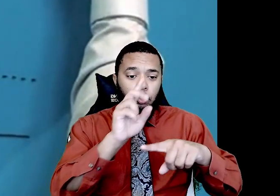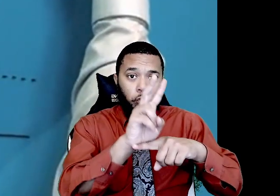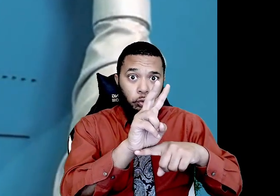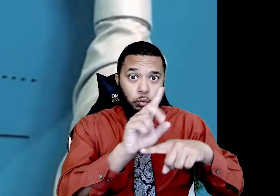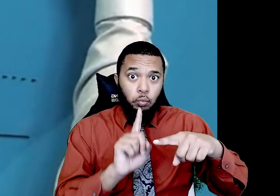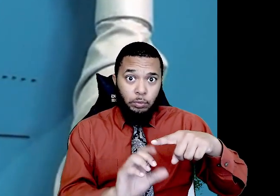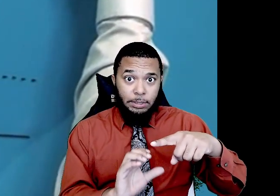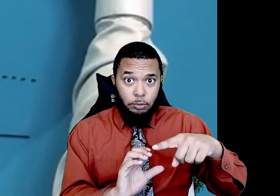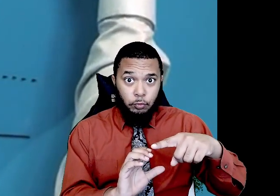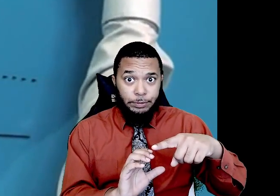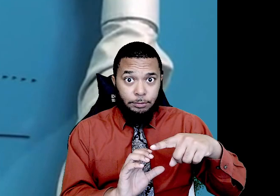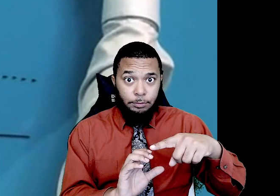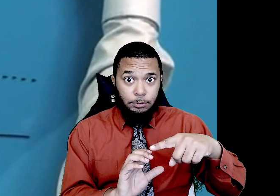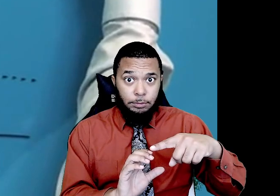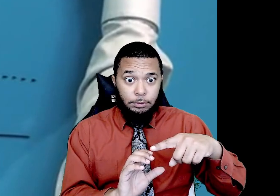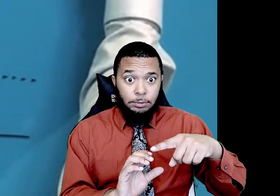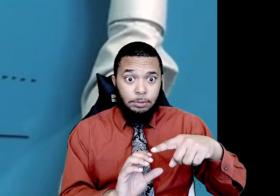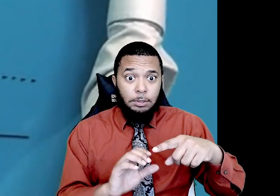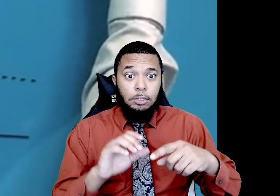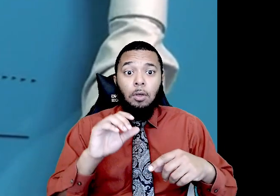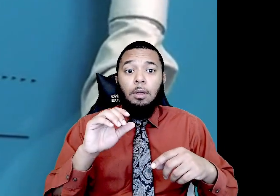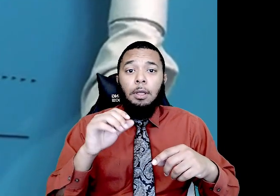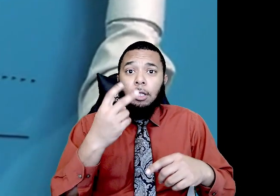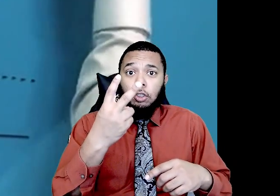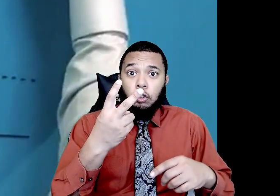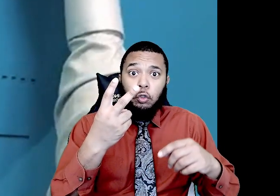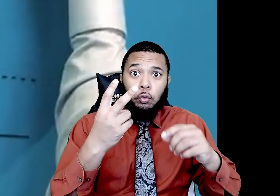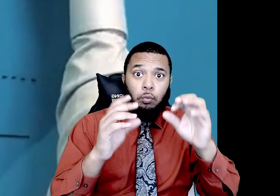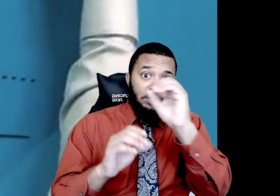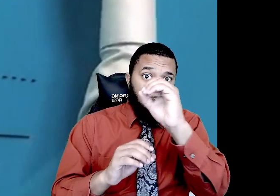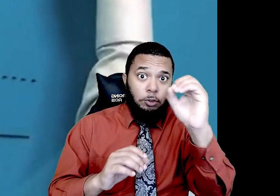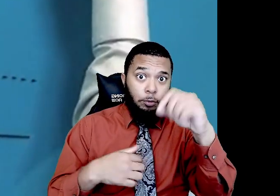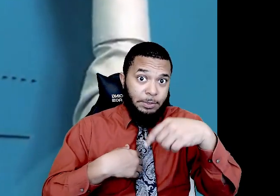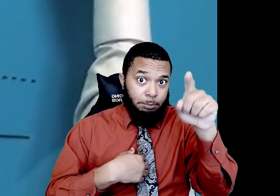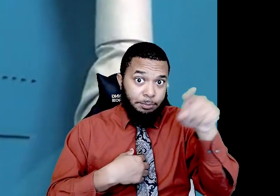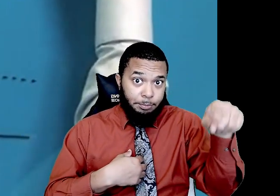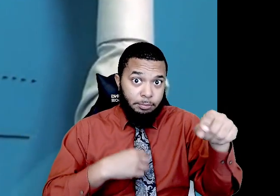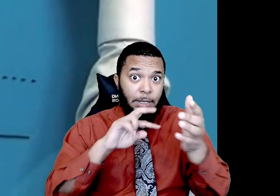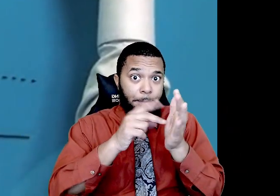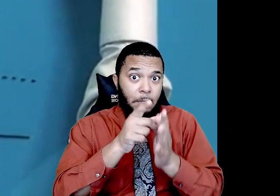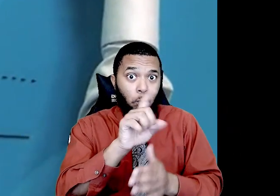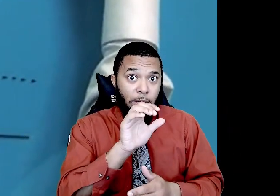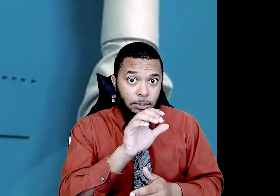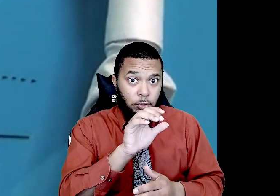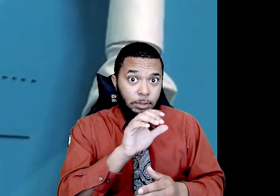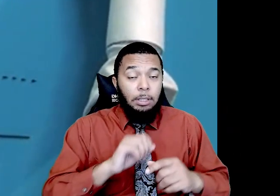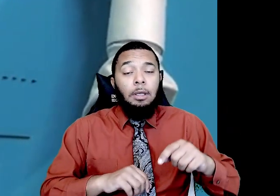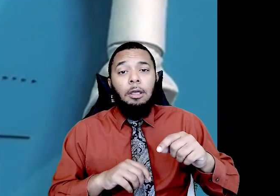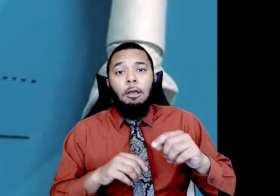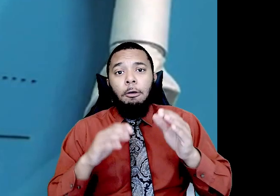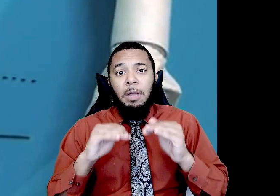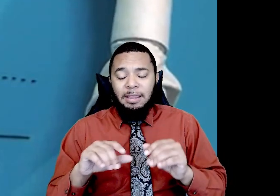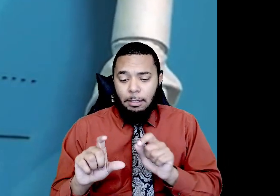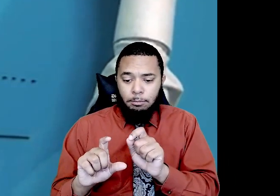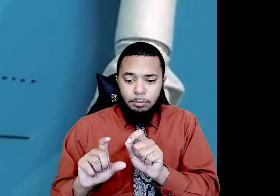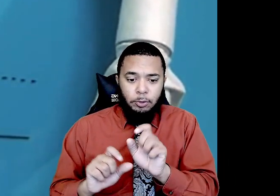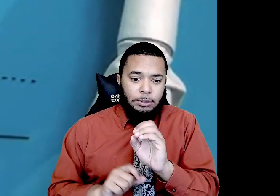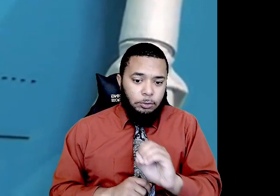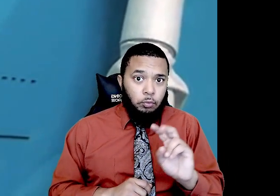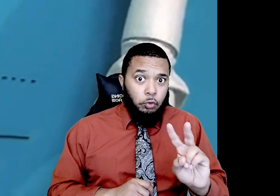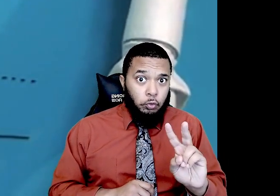Let me write this down. That's hundreds, the 2 zeros right there, and this is hundredths.